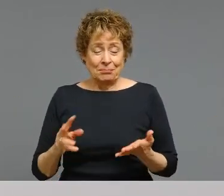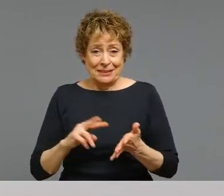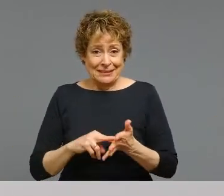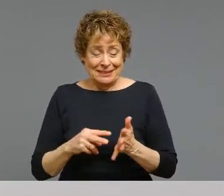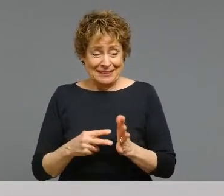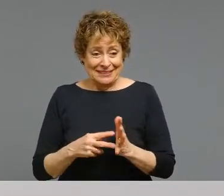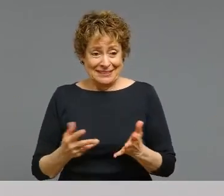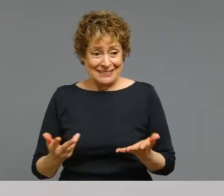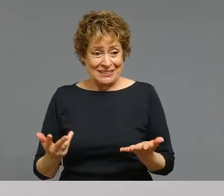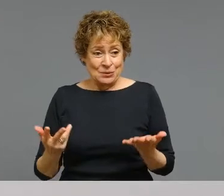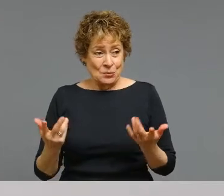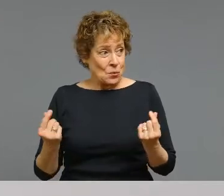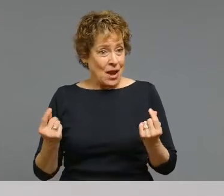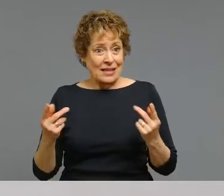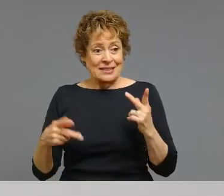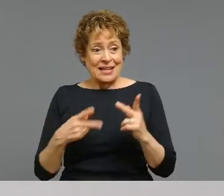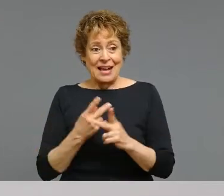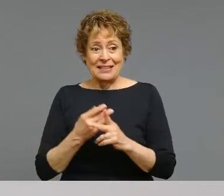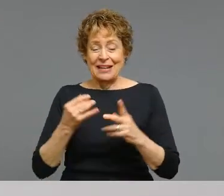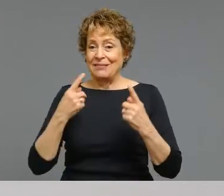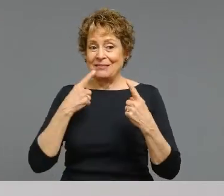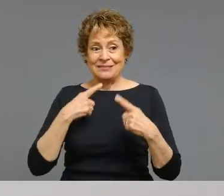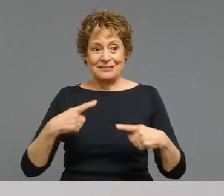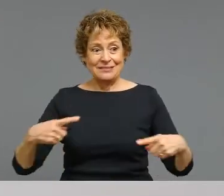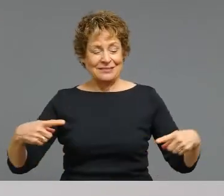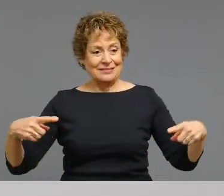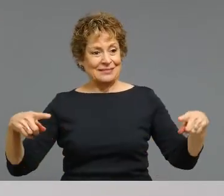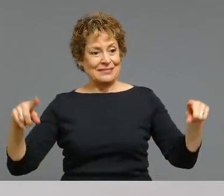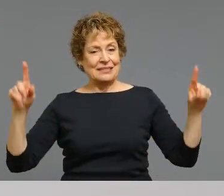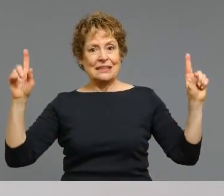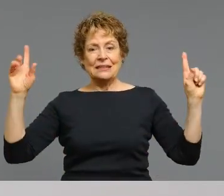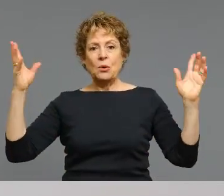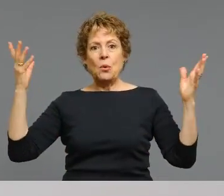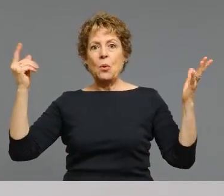pandemic? Oh, goodness.